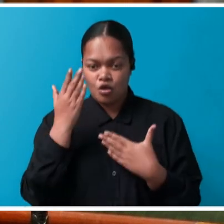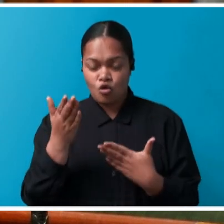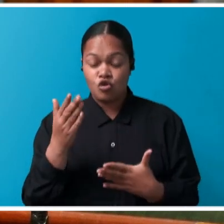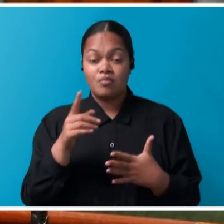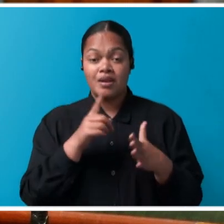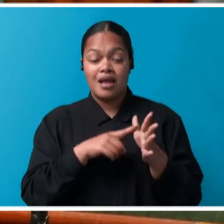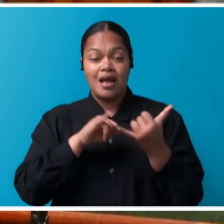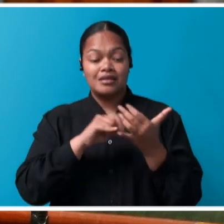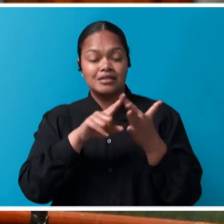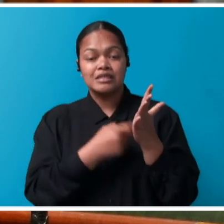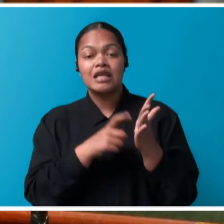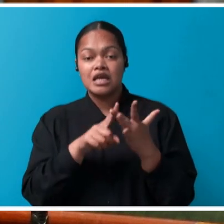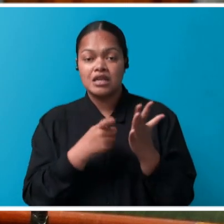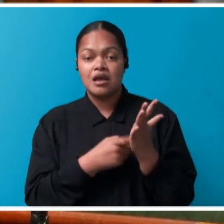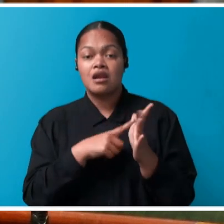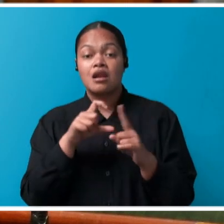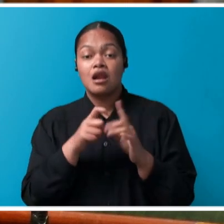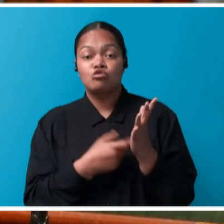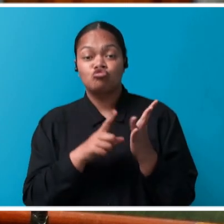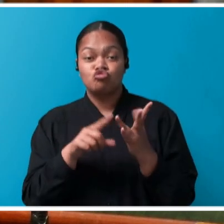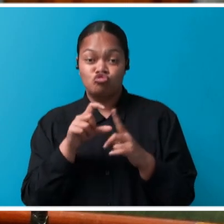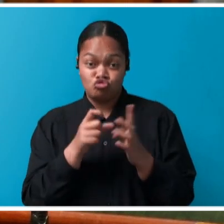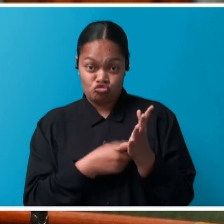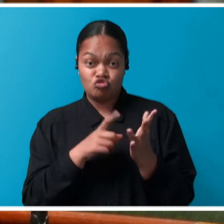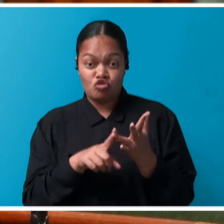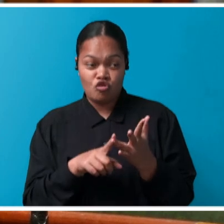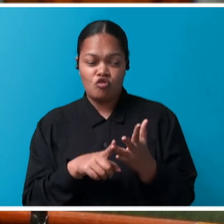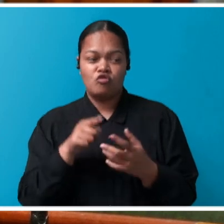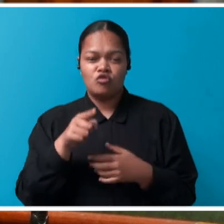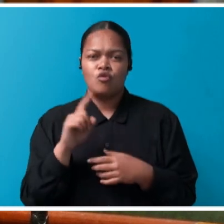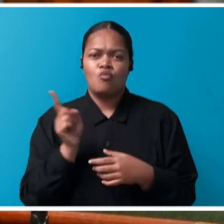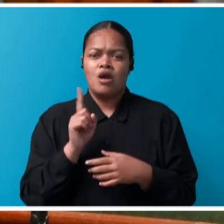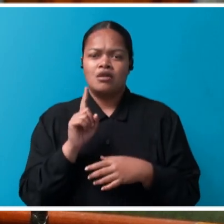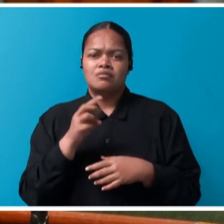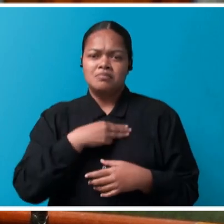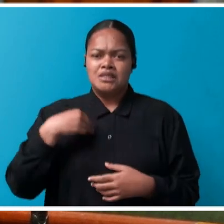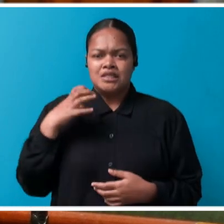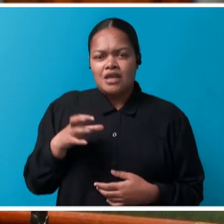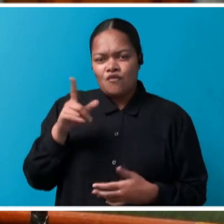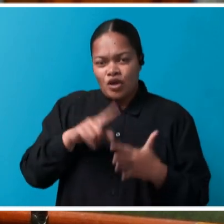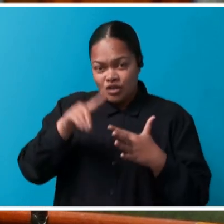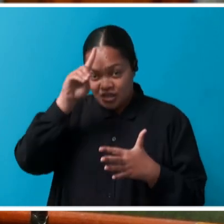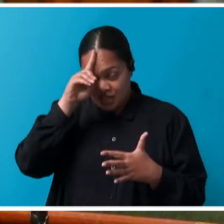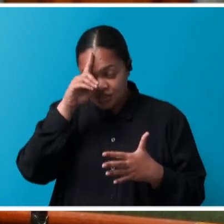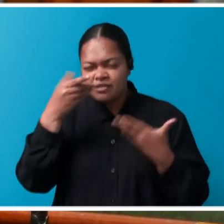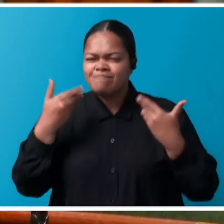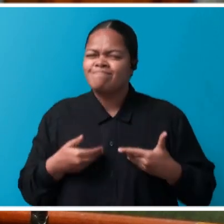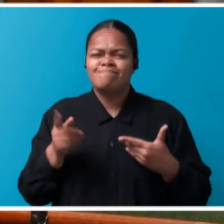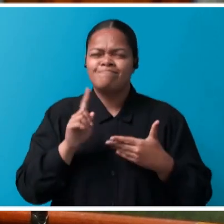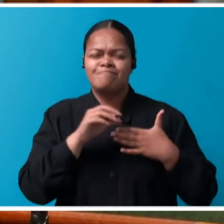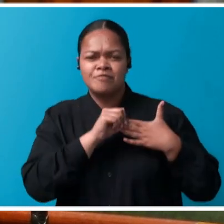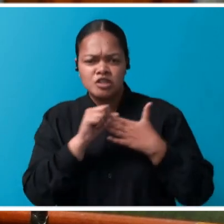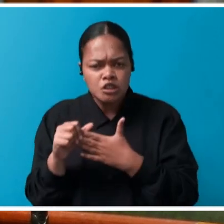Randronro, for his foresightness in affecting educational development. His leadership has